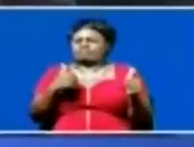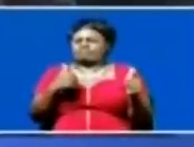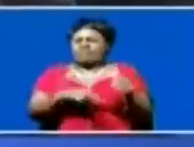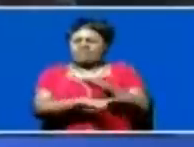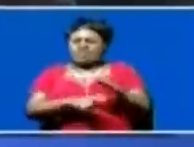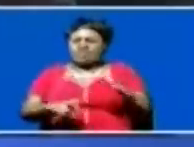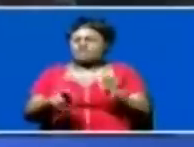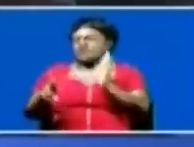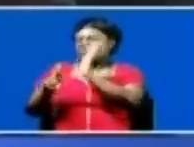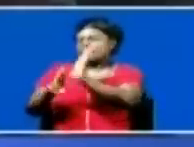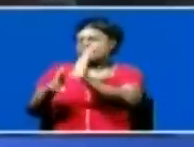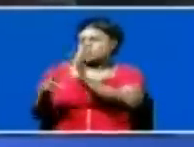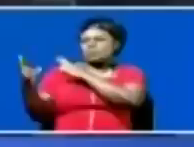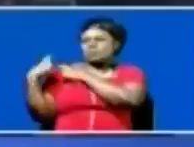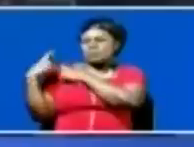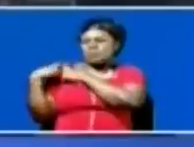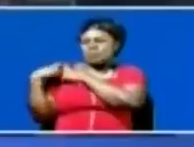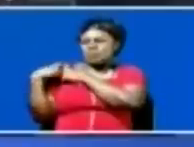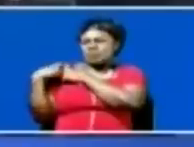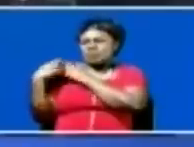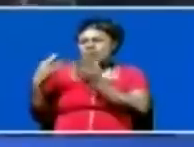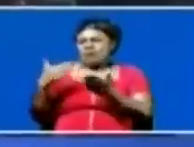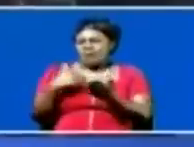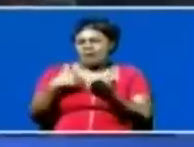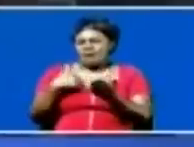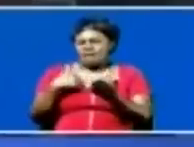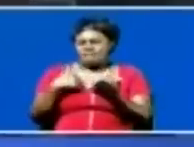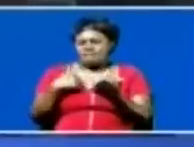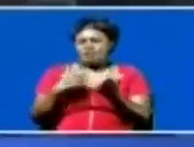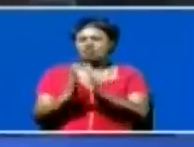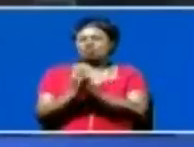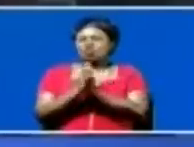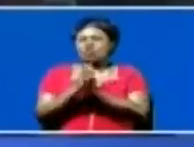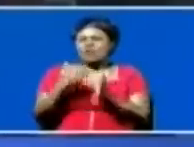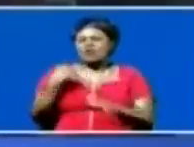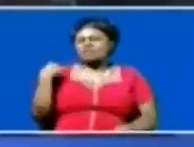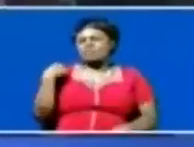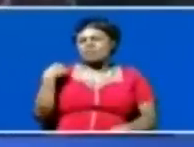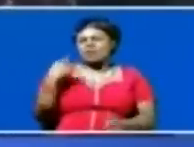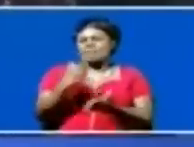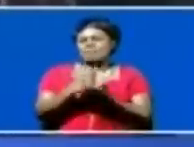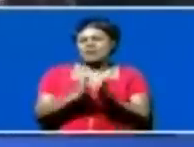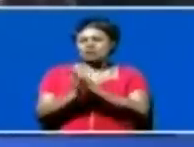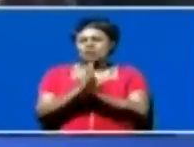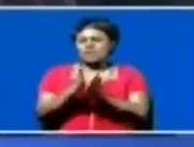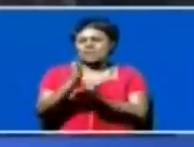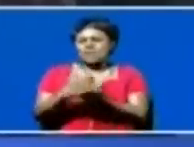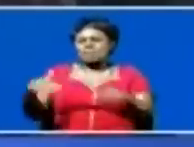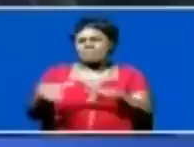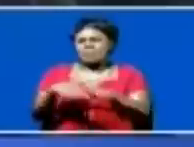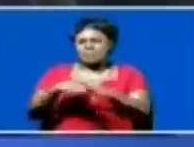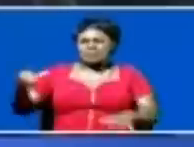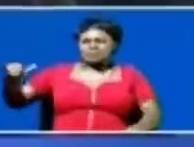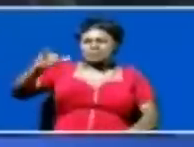by exactly what he was doing. It looked like there was already a script that had numbers, and part of that script was to send some members out of the